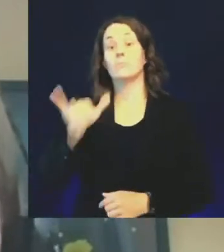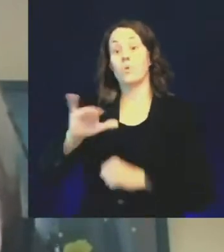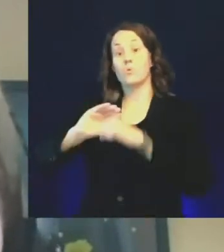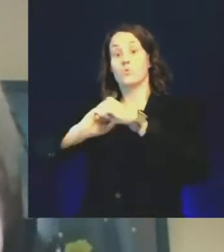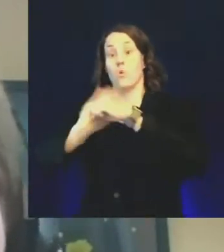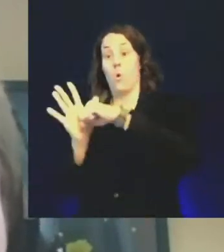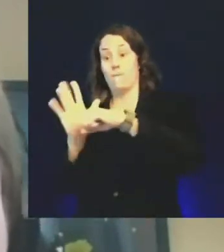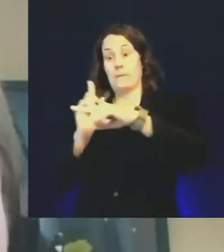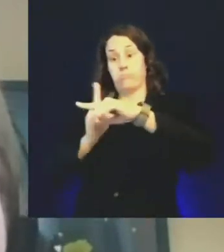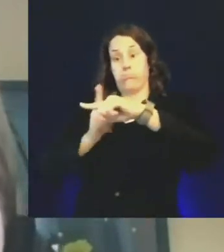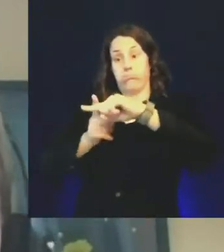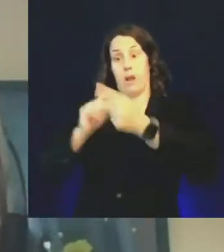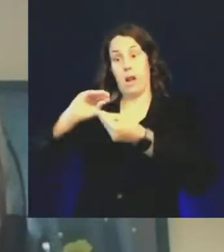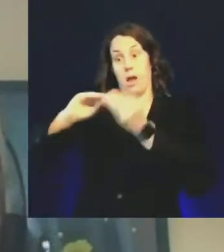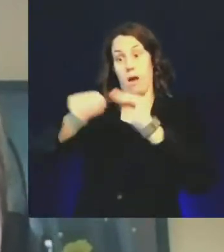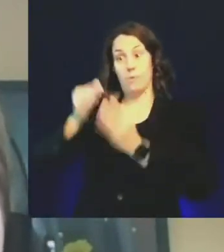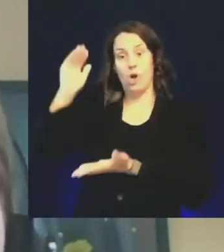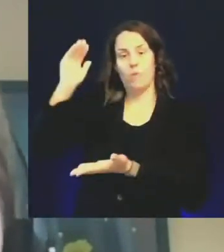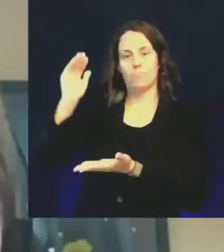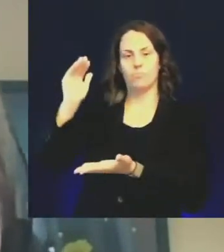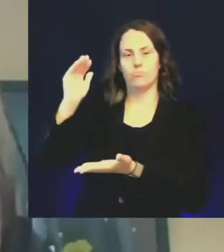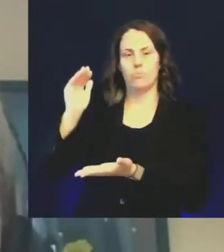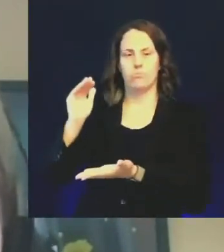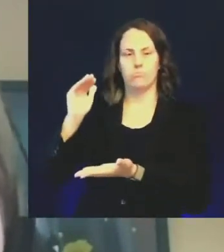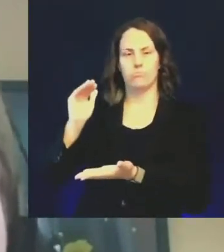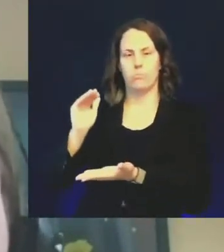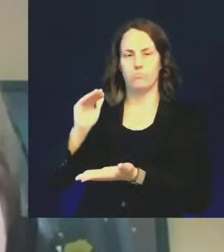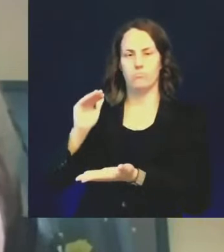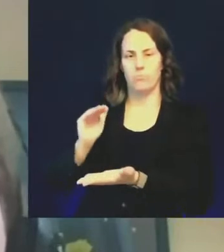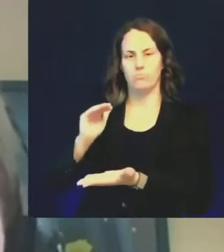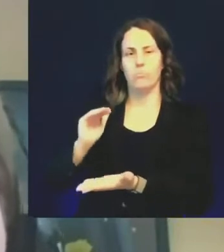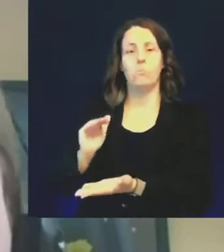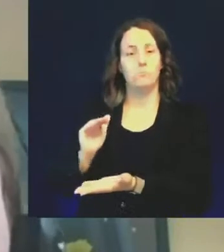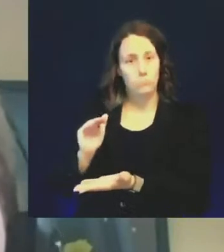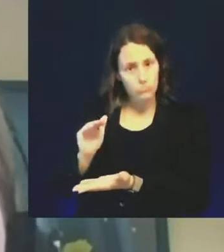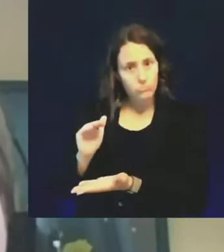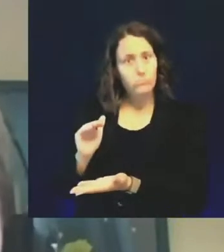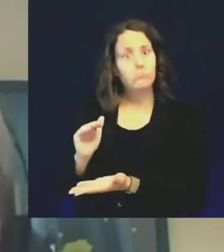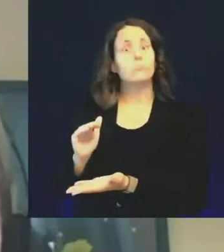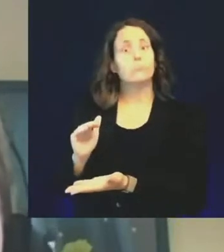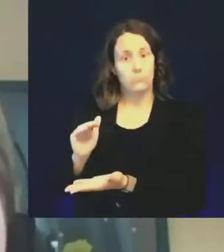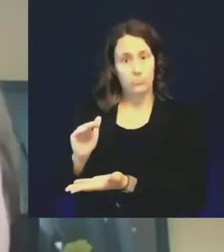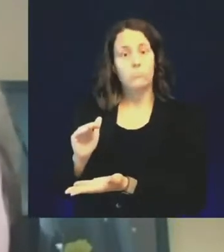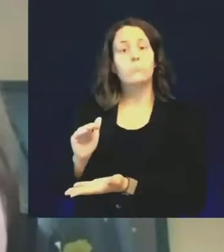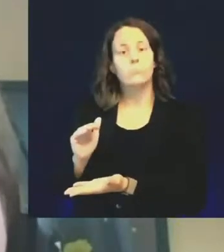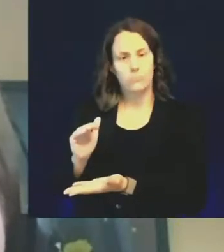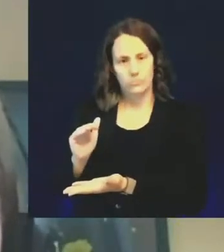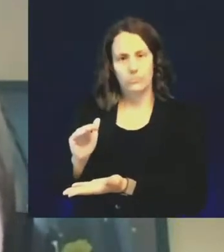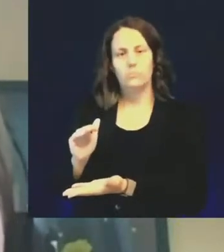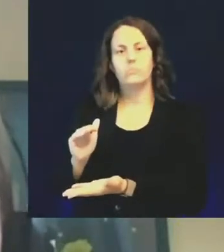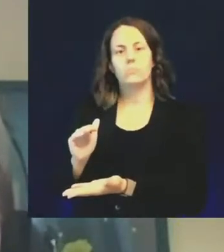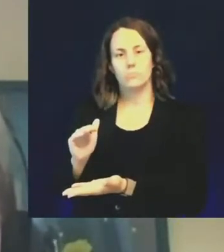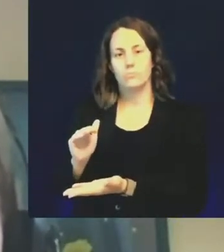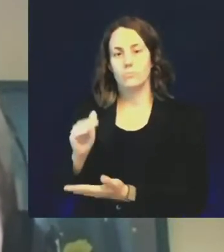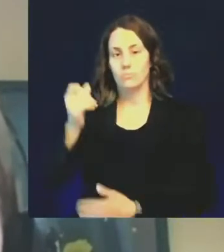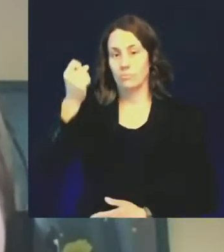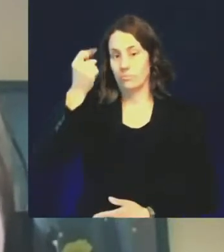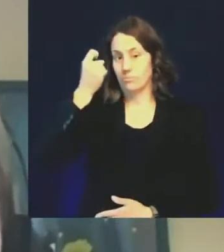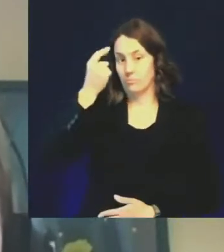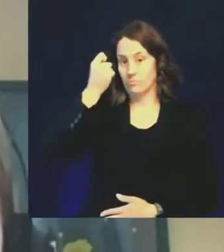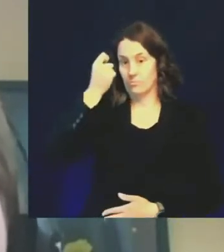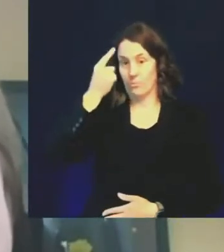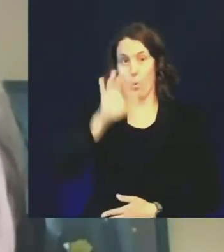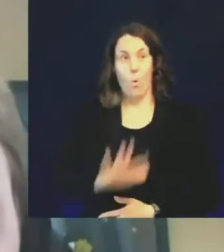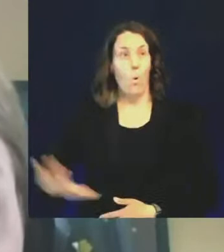2 counties that have a high infection rate. Currently, everyone else is going down into the low